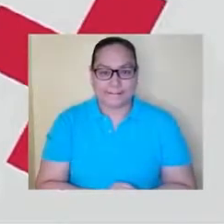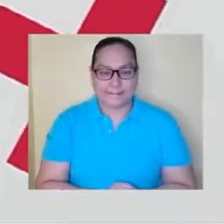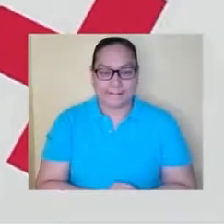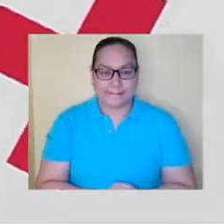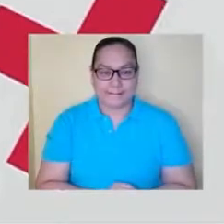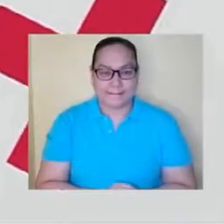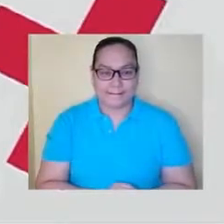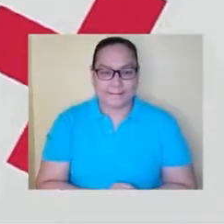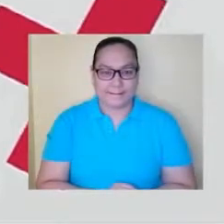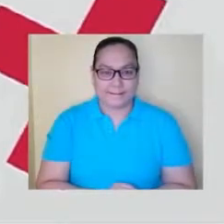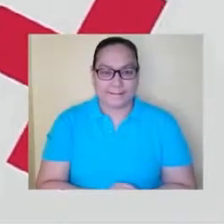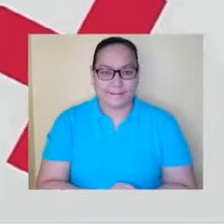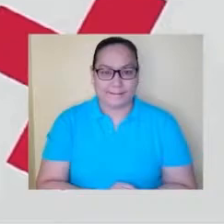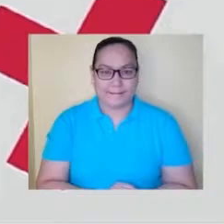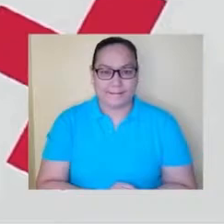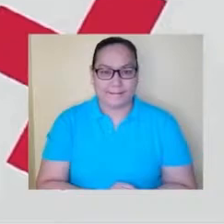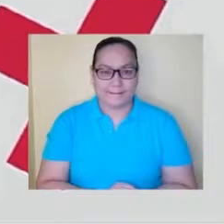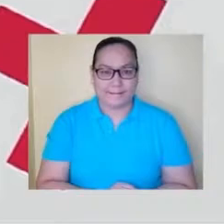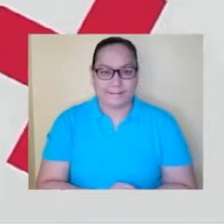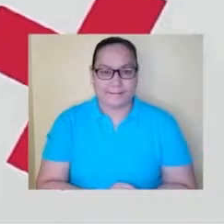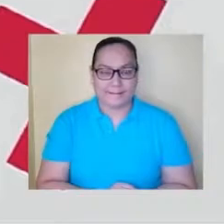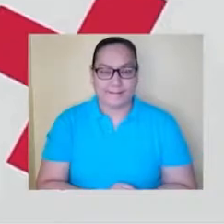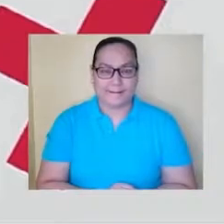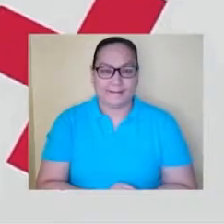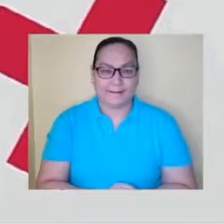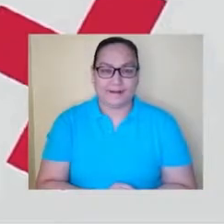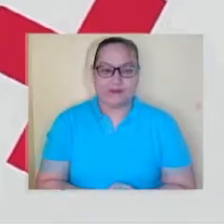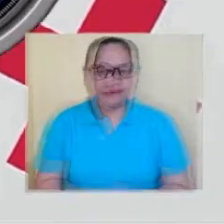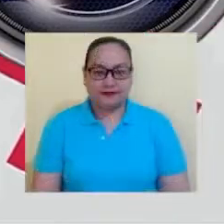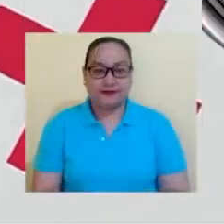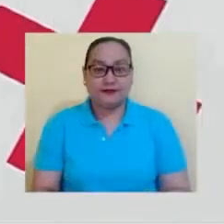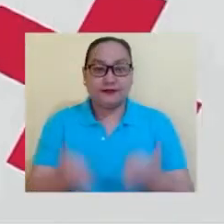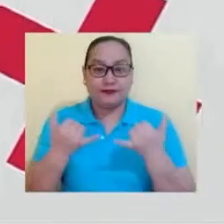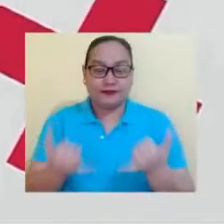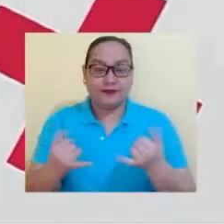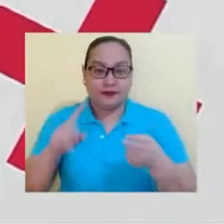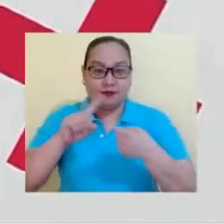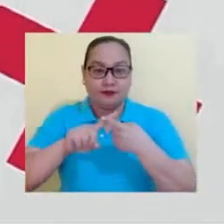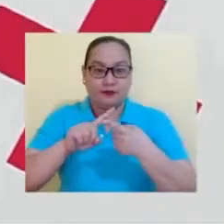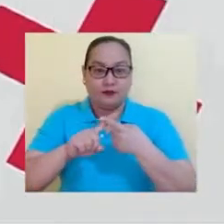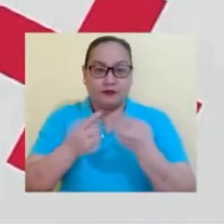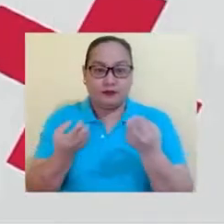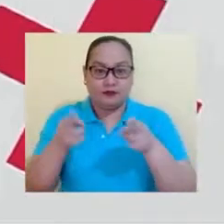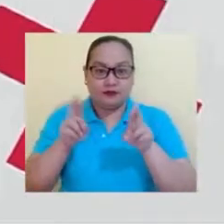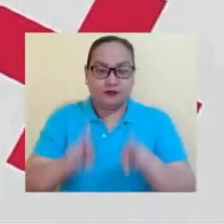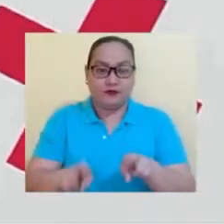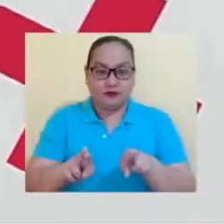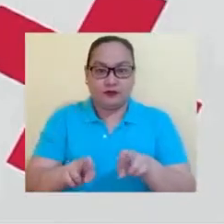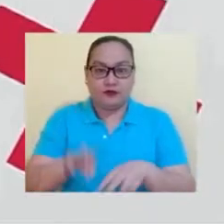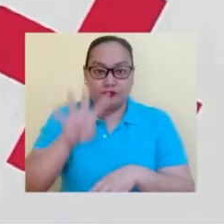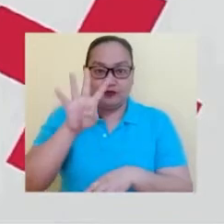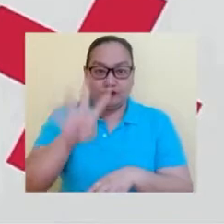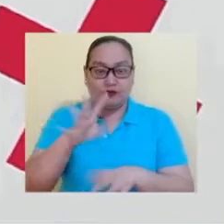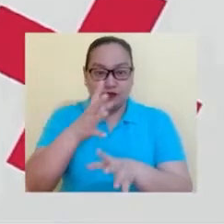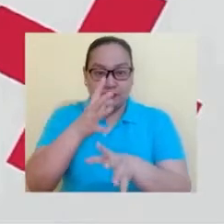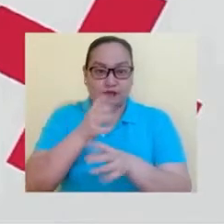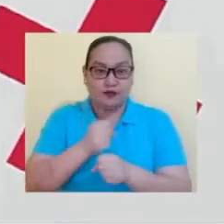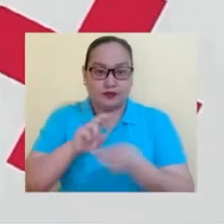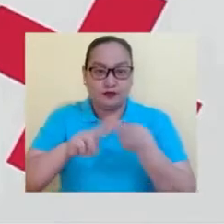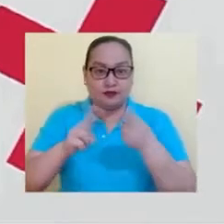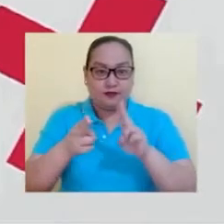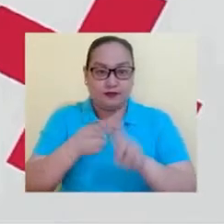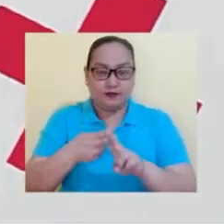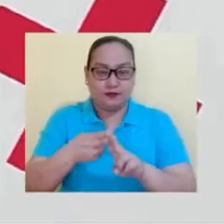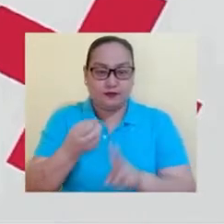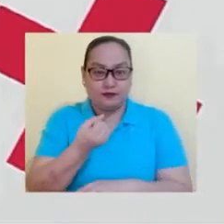Now multiply multiply the result by 4 to get the number